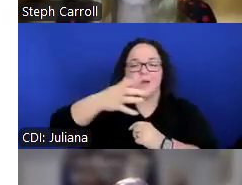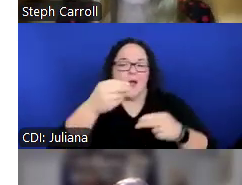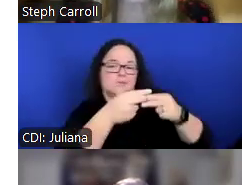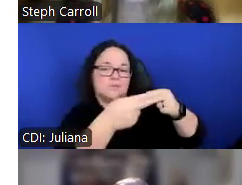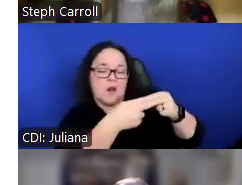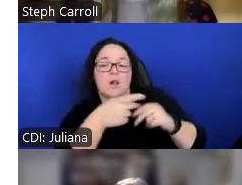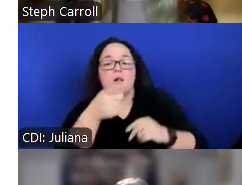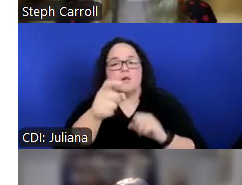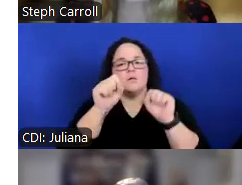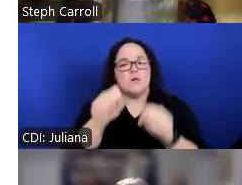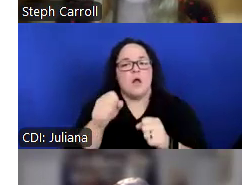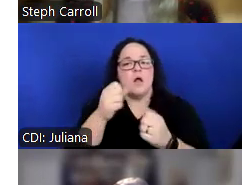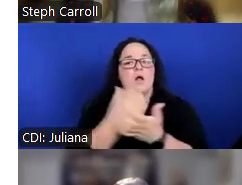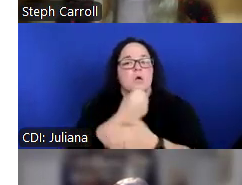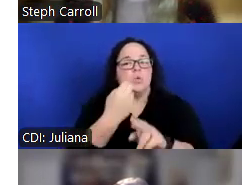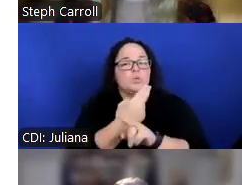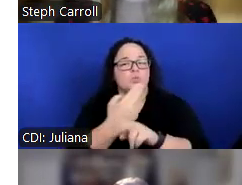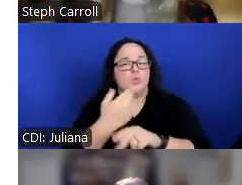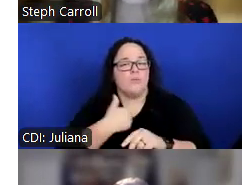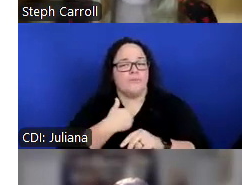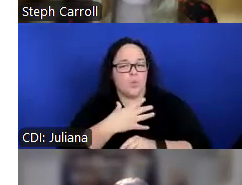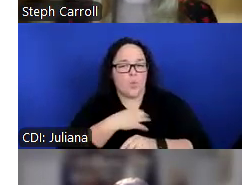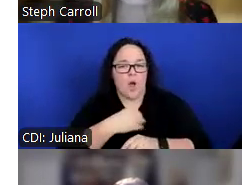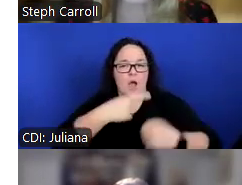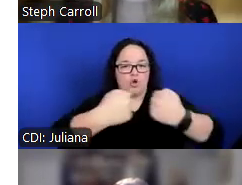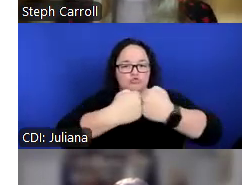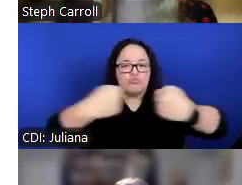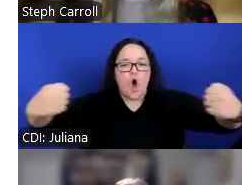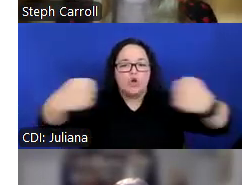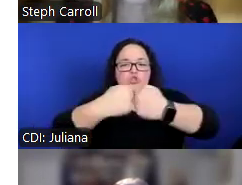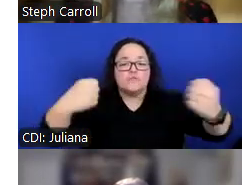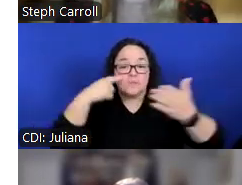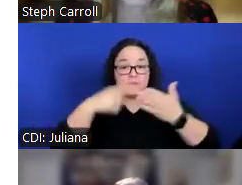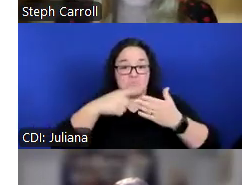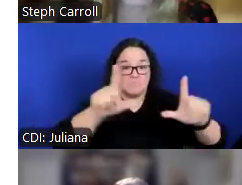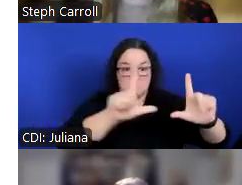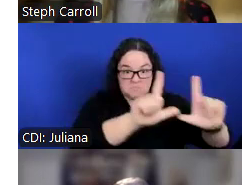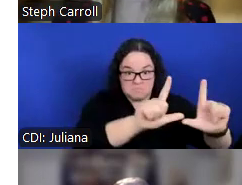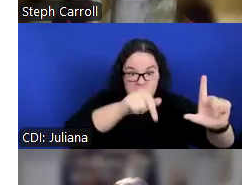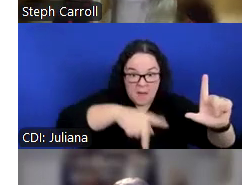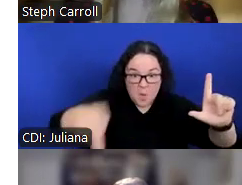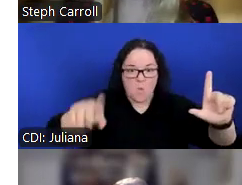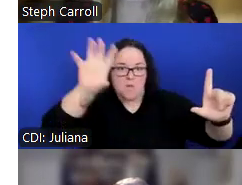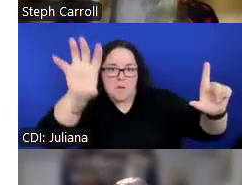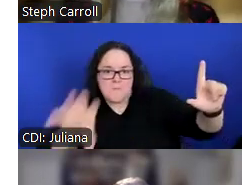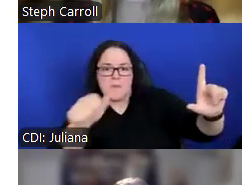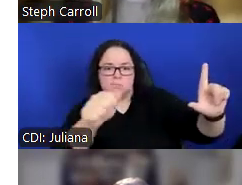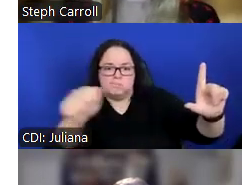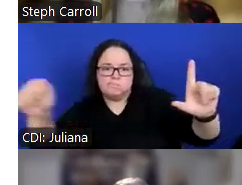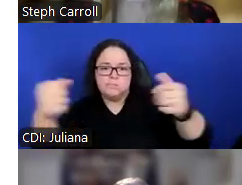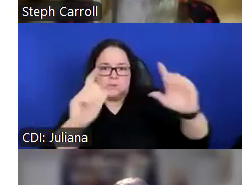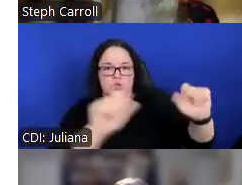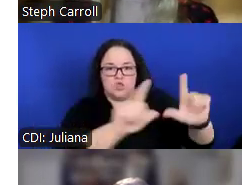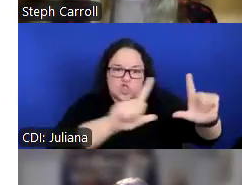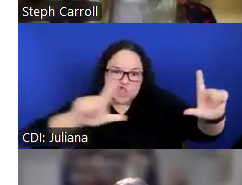as a slider to shift the size of the screen share or the speakers. Public Counsel is committed to language justice